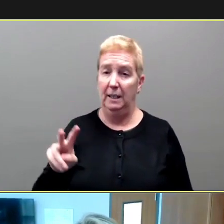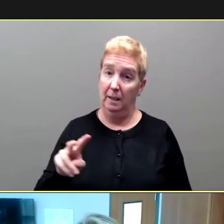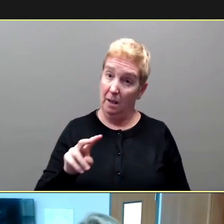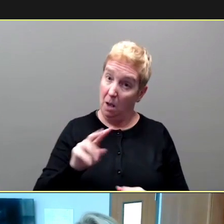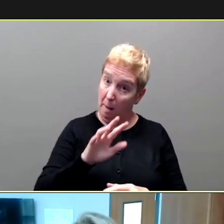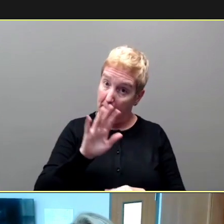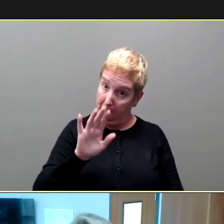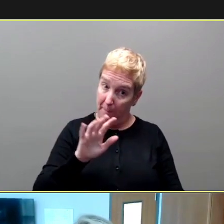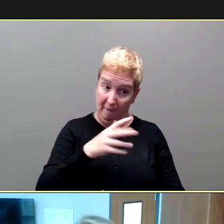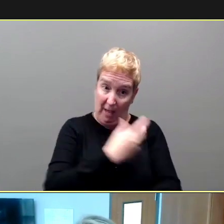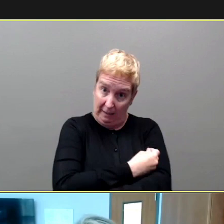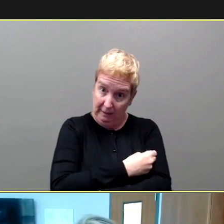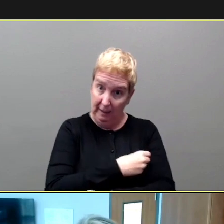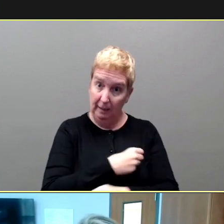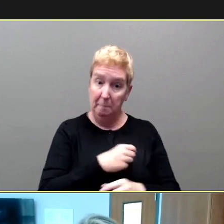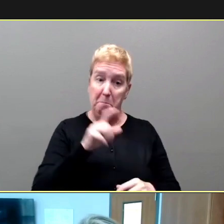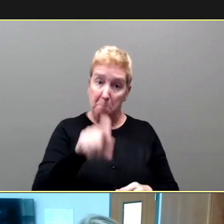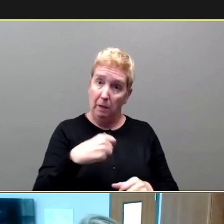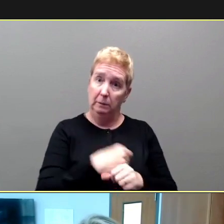only? Oh, yeah. And